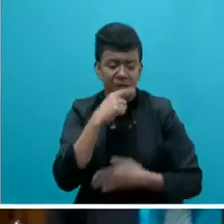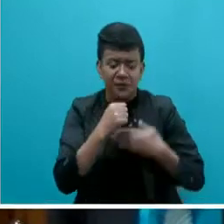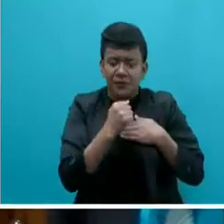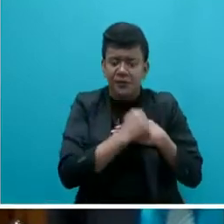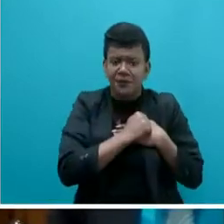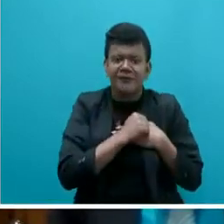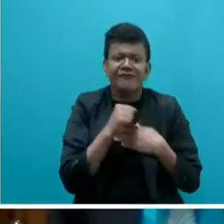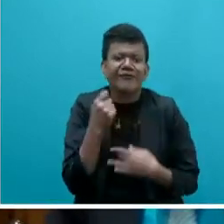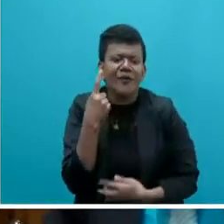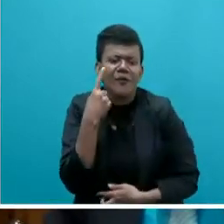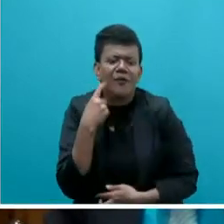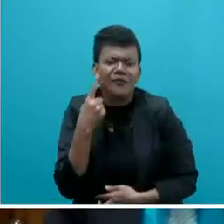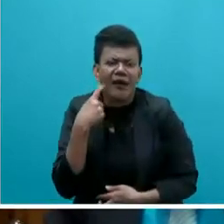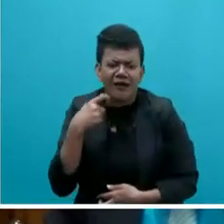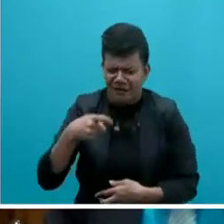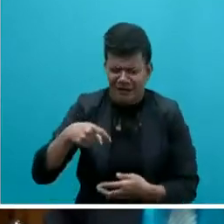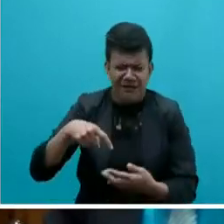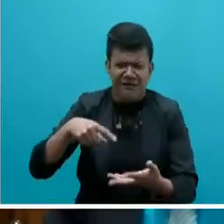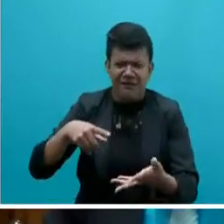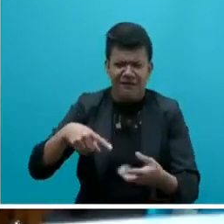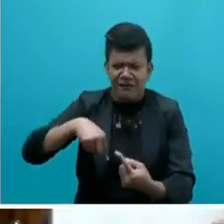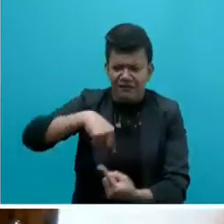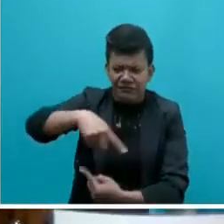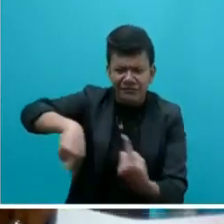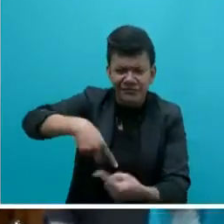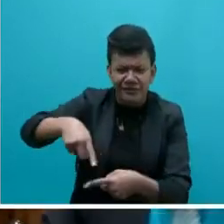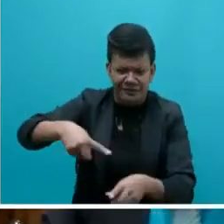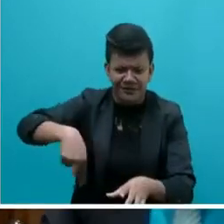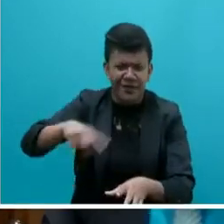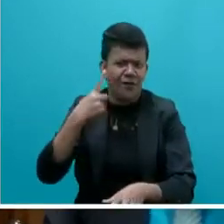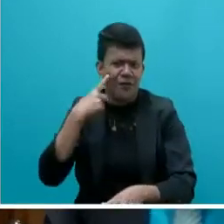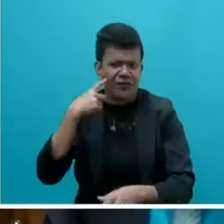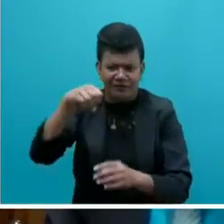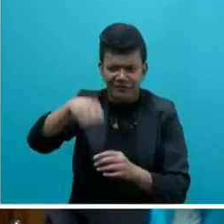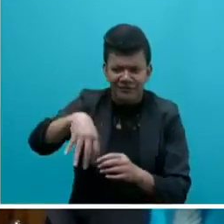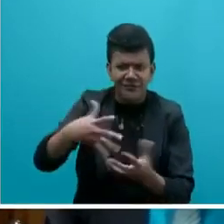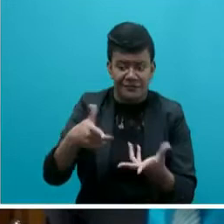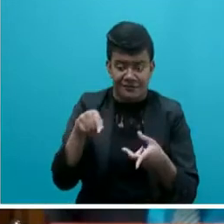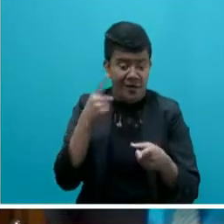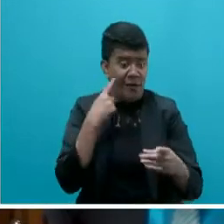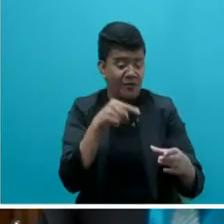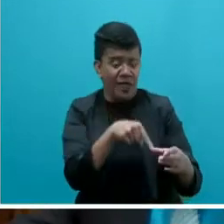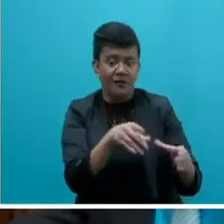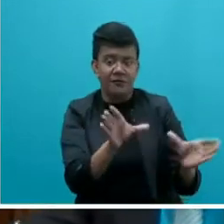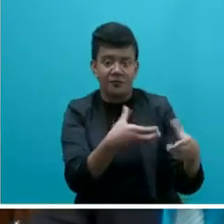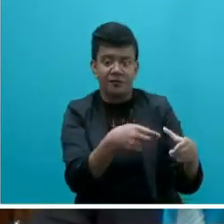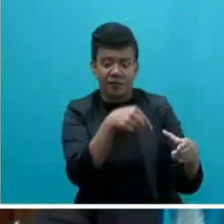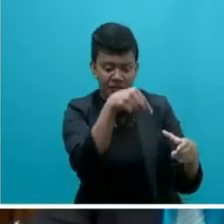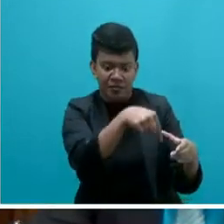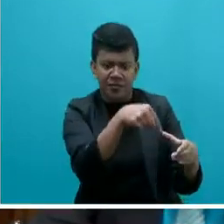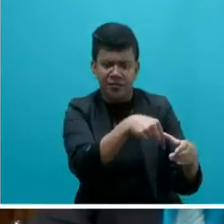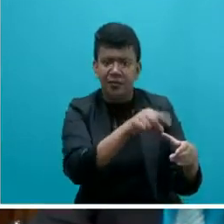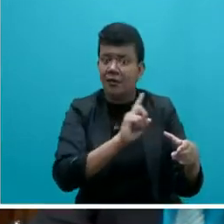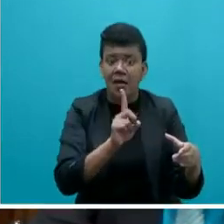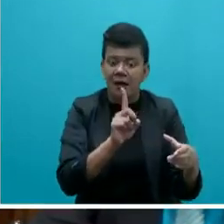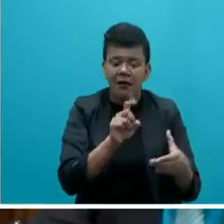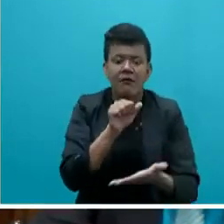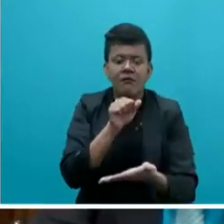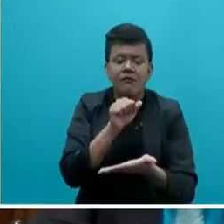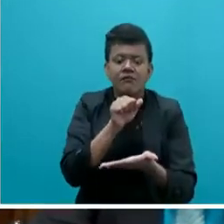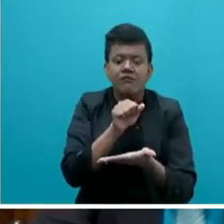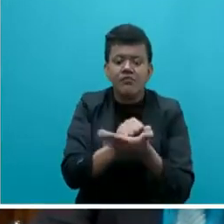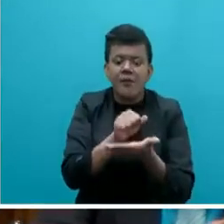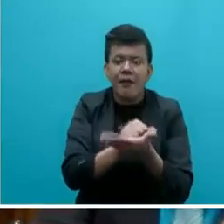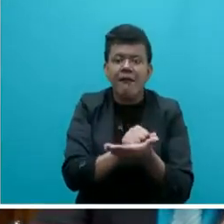and Environment implements multiple technical and engineering measures addressing drainage and flood protection, smart